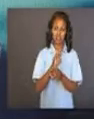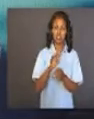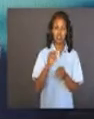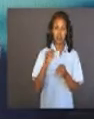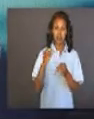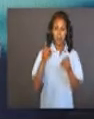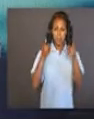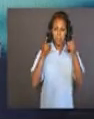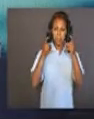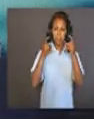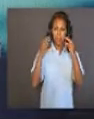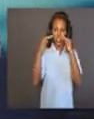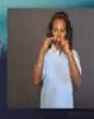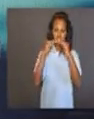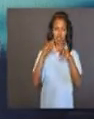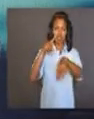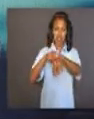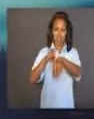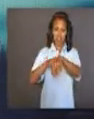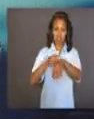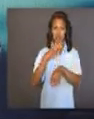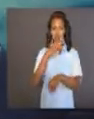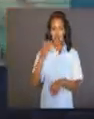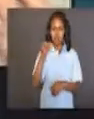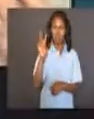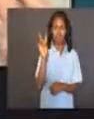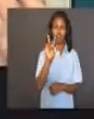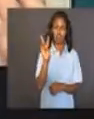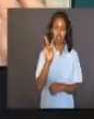measuring time and voltage.